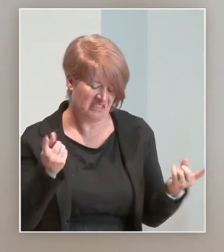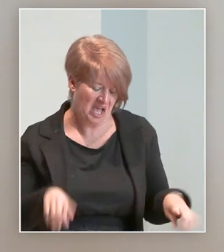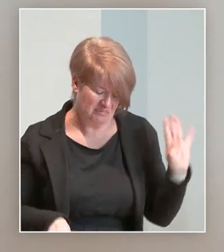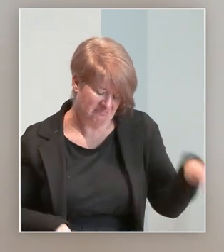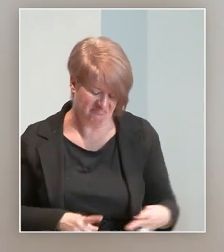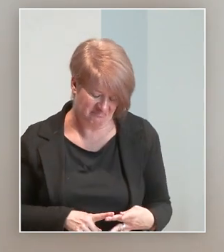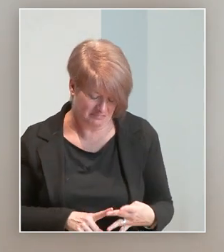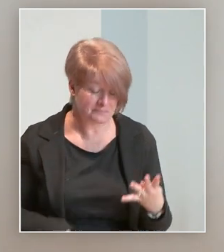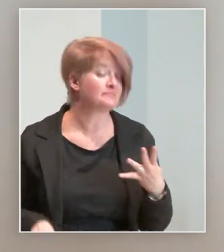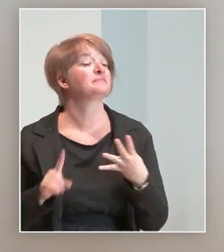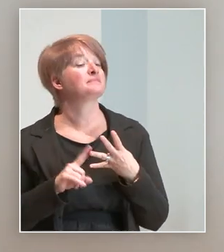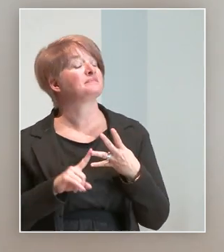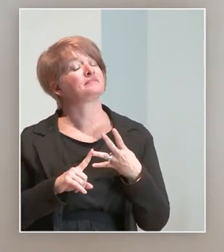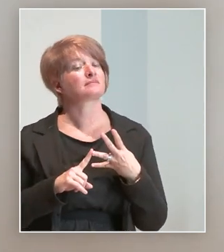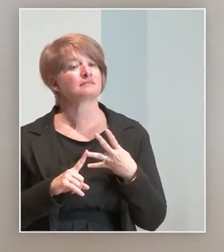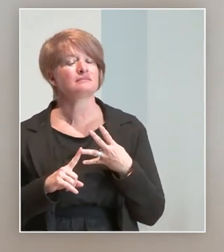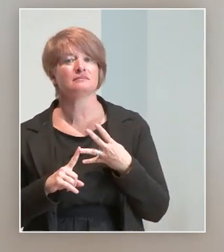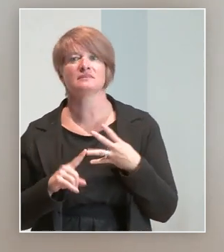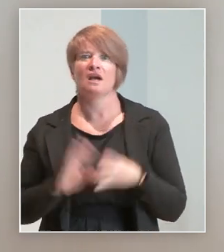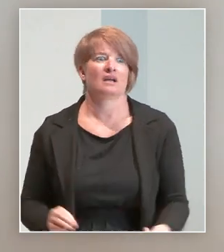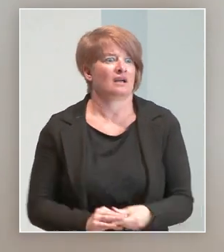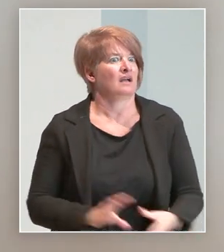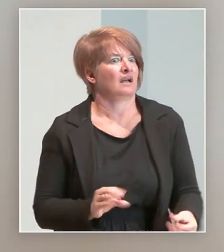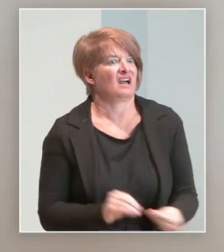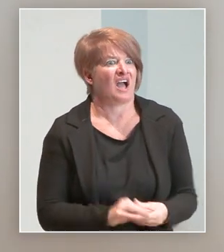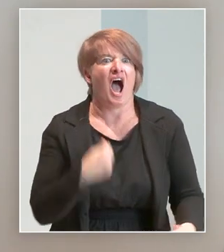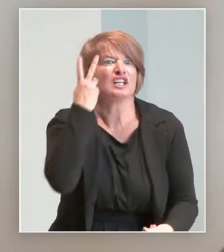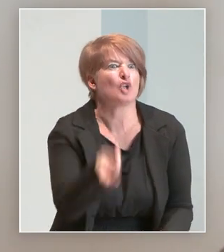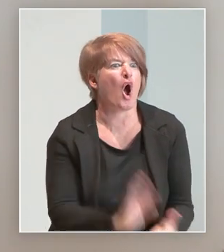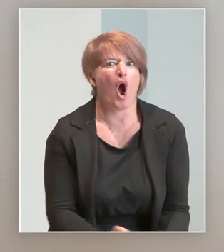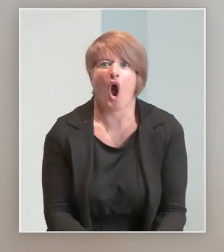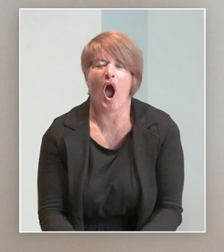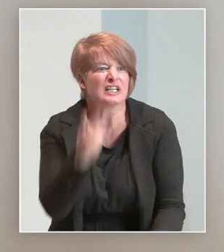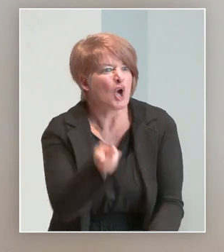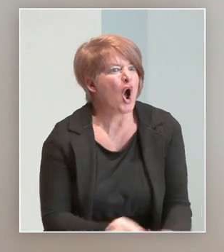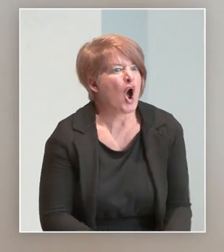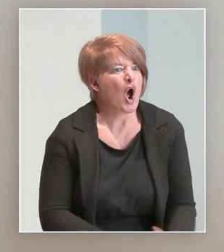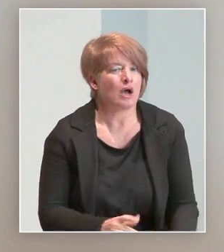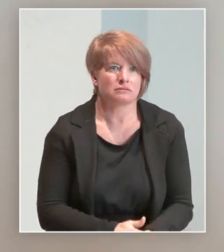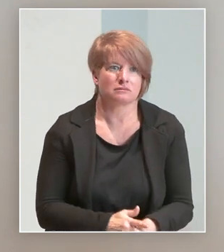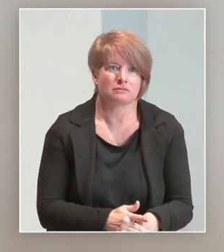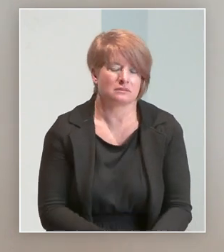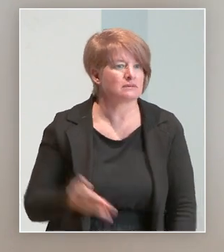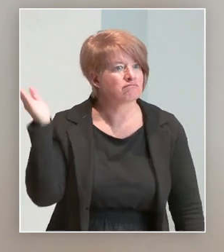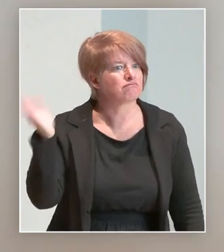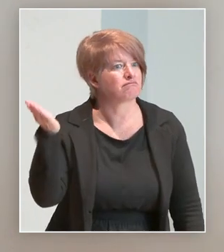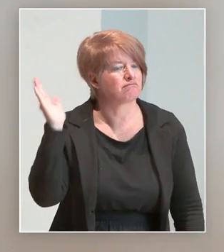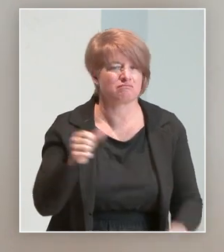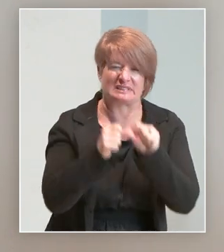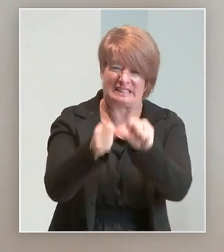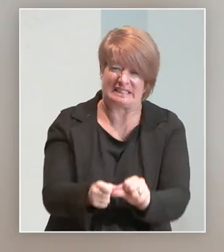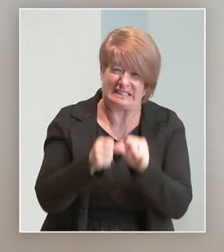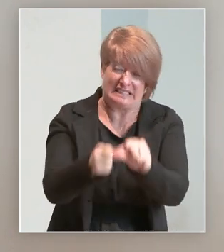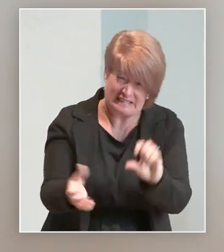happened. The third rabbi carried on and on about what he'd seen. He was totally obsessed. He lectured and would not